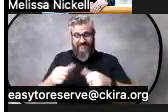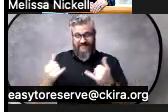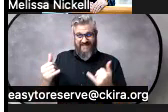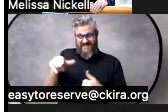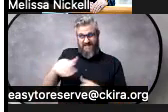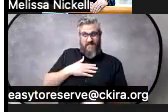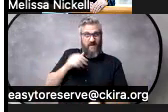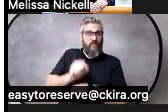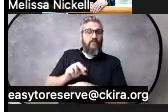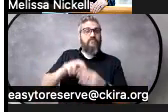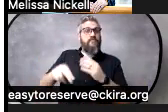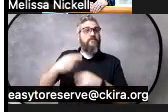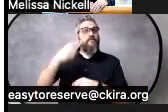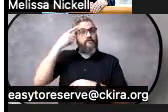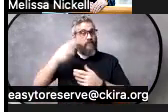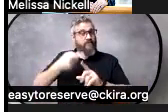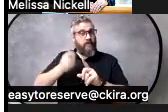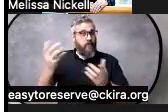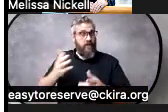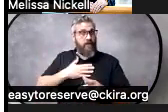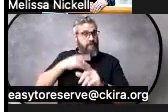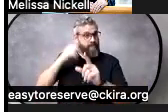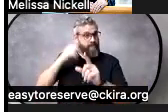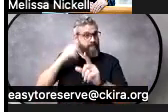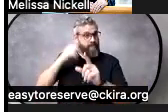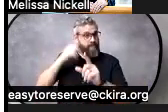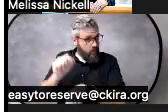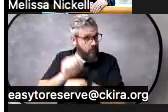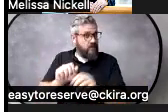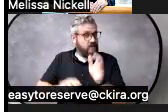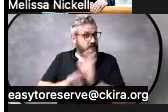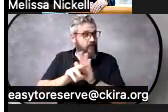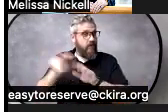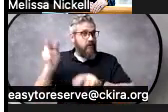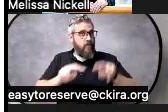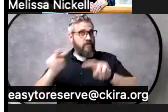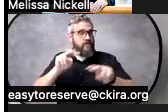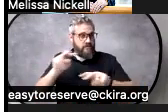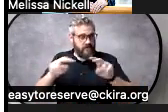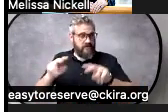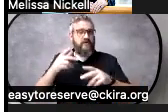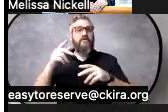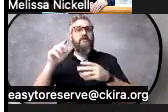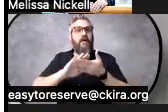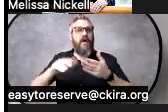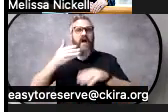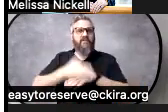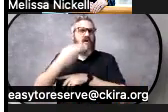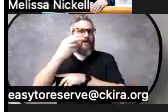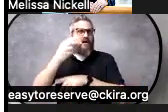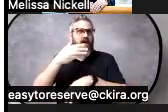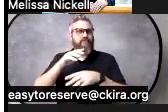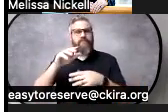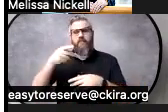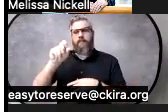my aspiration to continue to develop and oversee post-secondary science education interventions for students. So